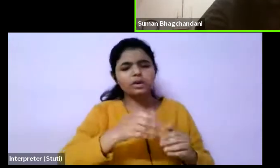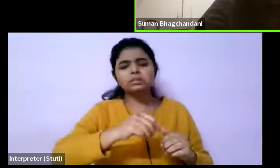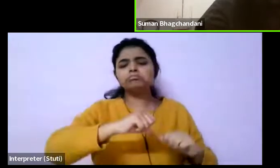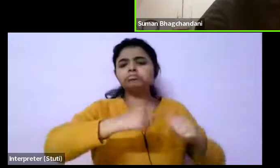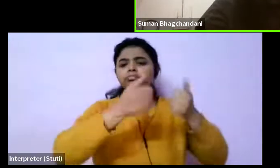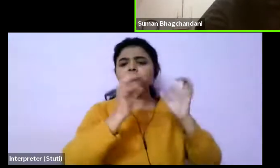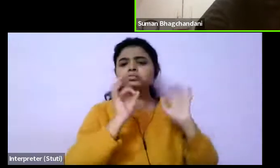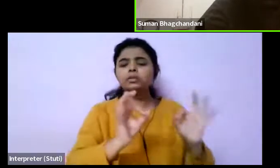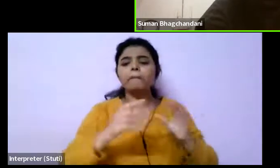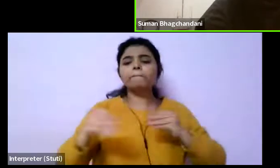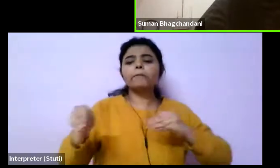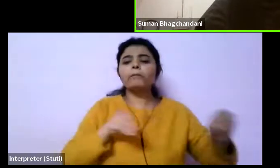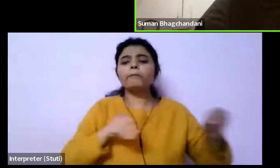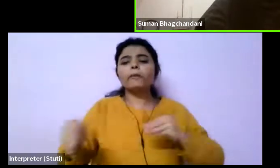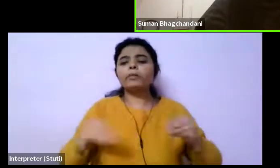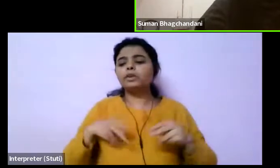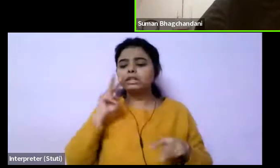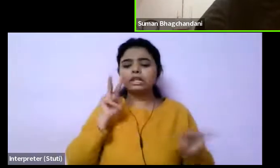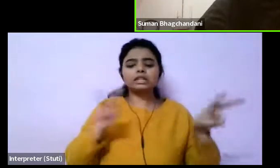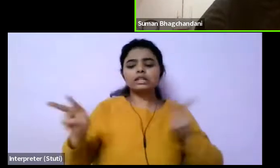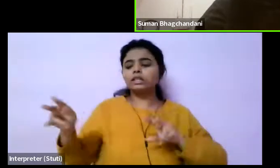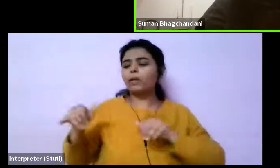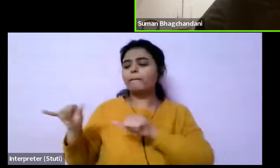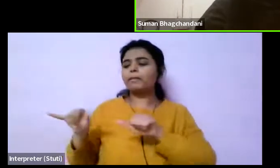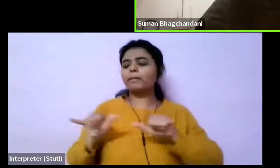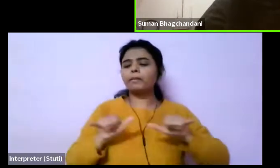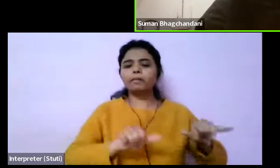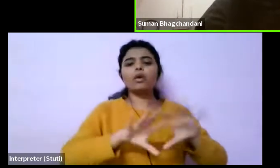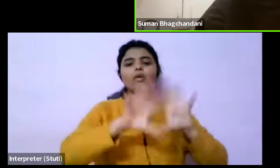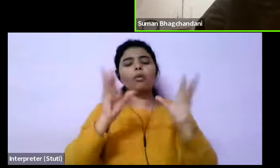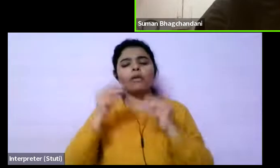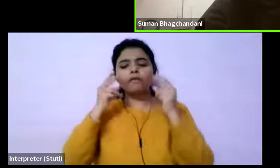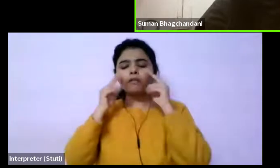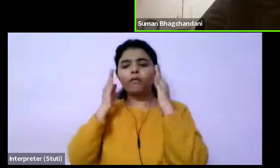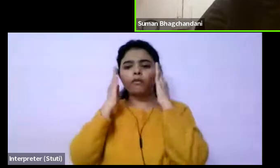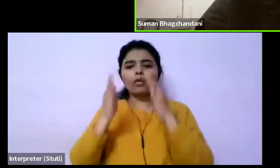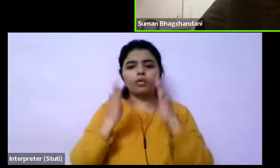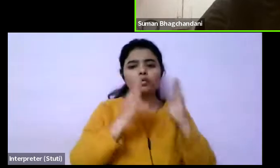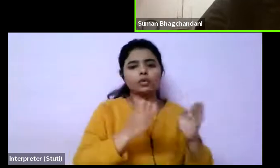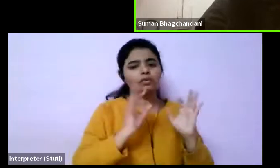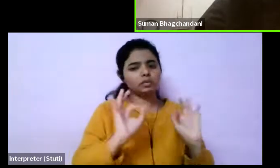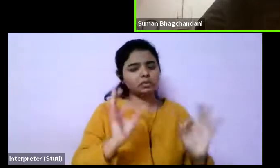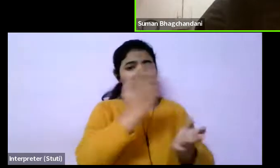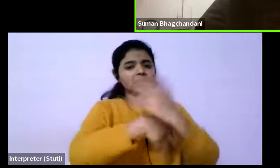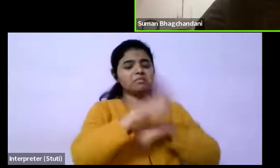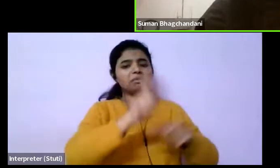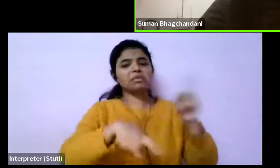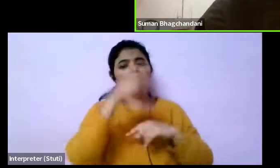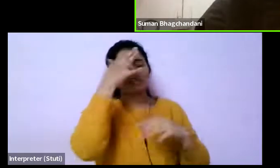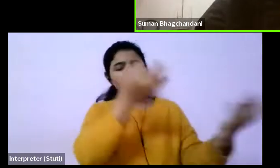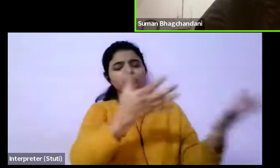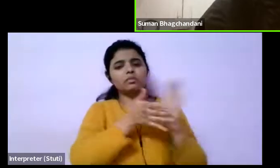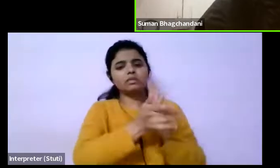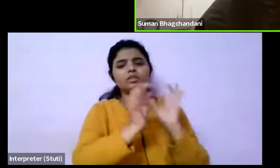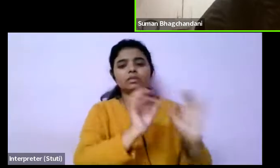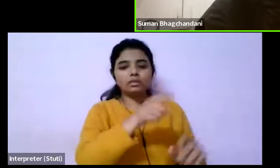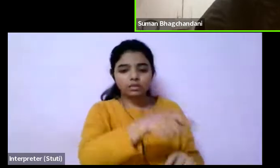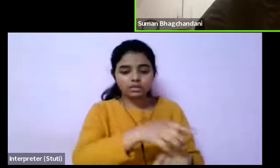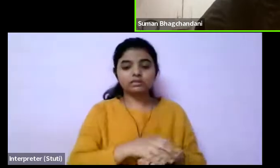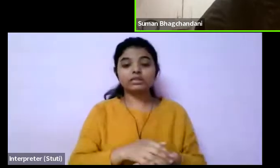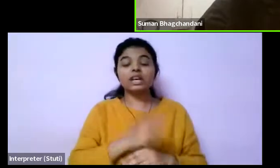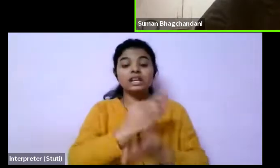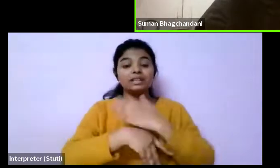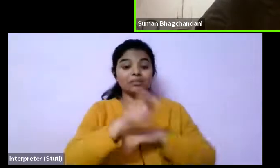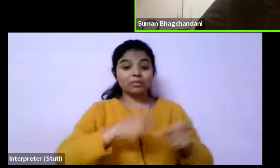movement has to be perfect, unquote. Now, although this statement has been made with the intention to silence the skepticism aimed at dancers with